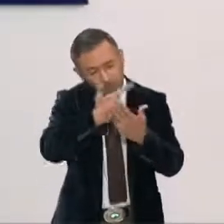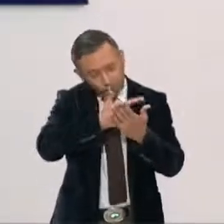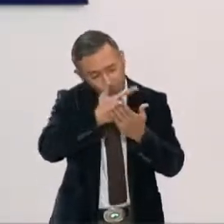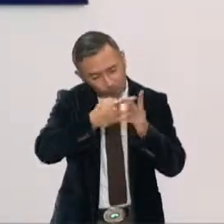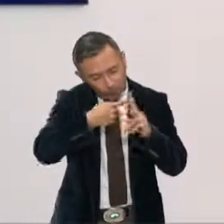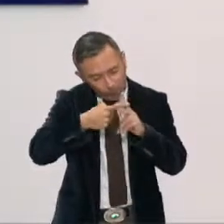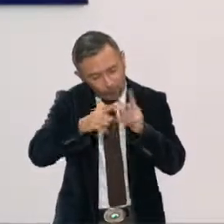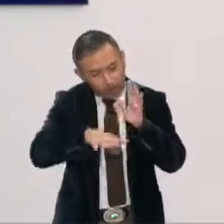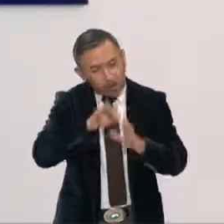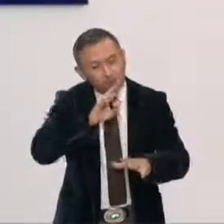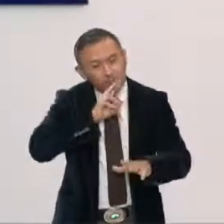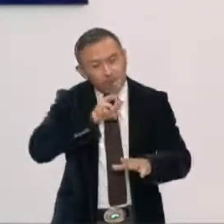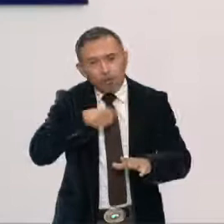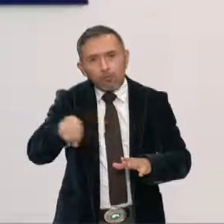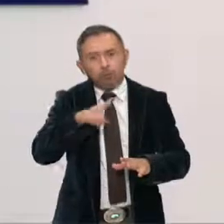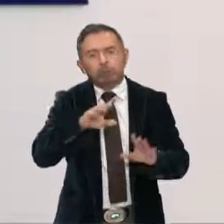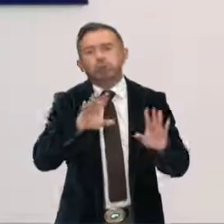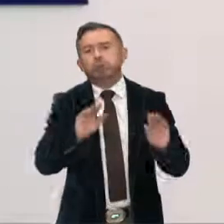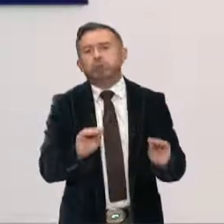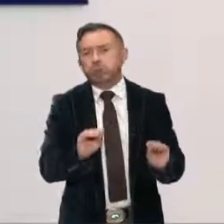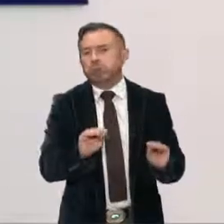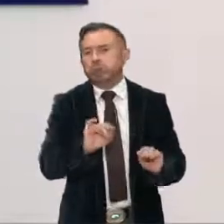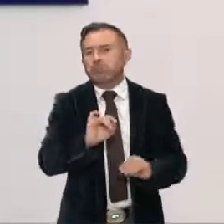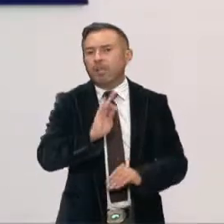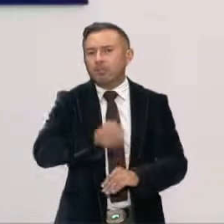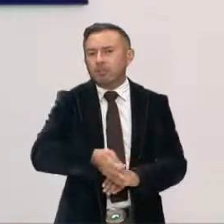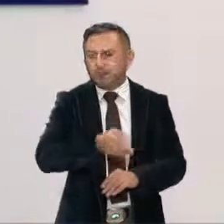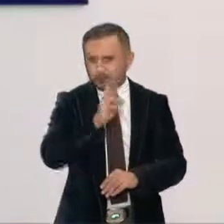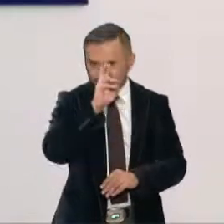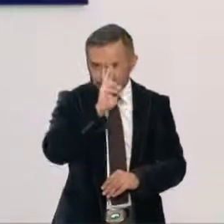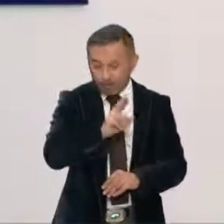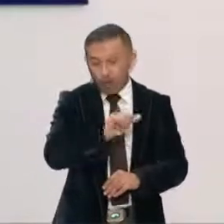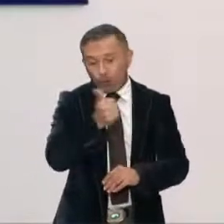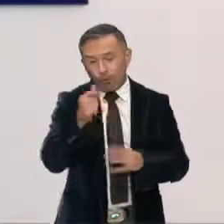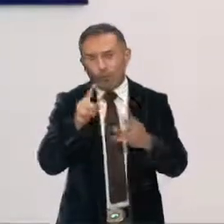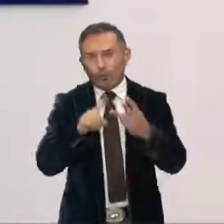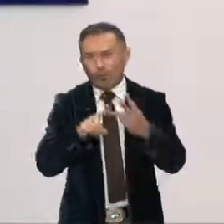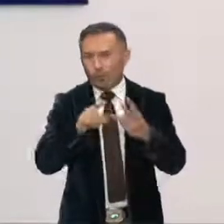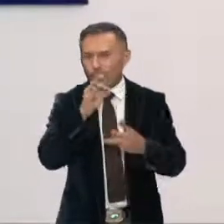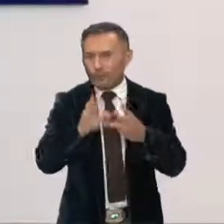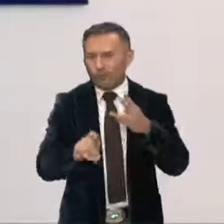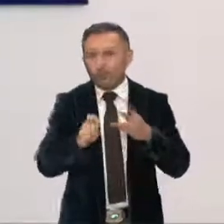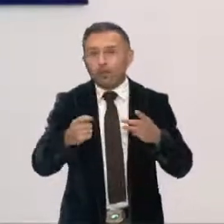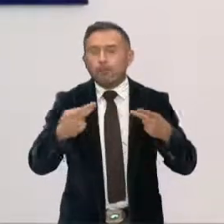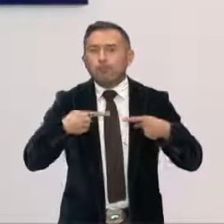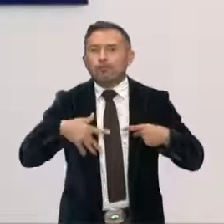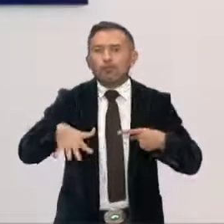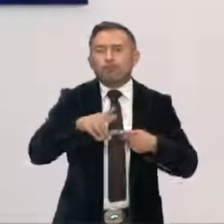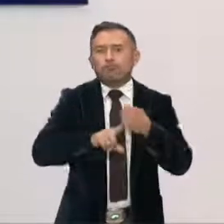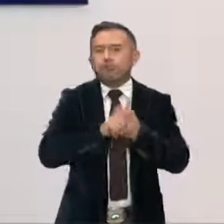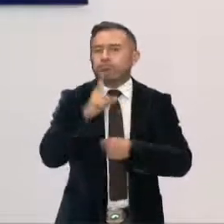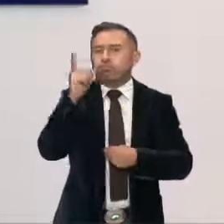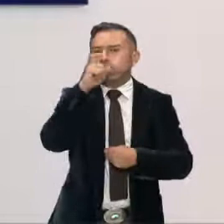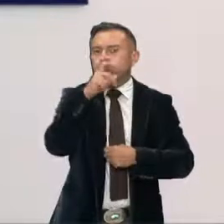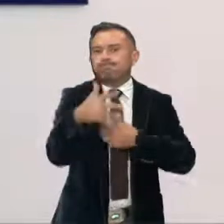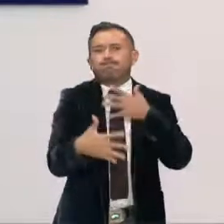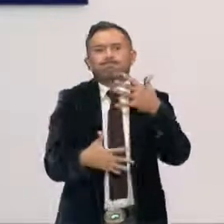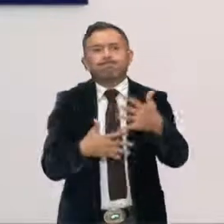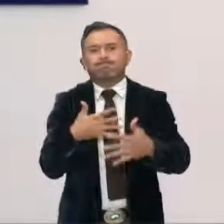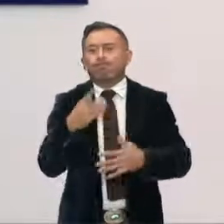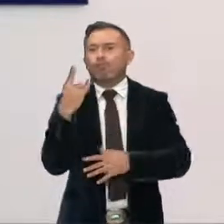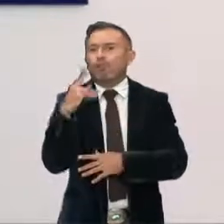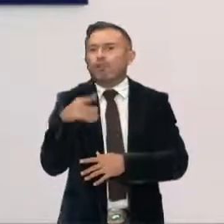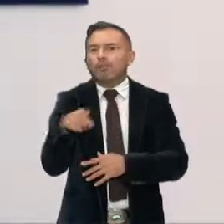the results of the elections. And finally, the country was such in a critical condition that there was an urgent